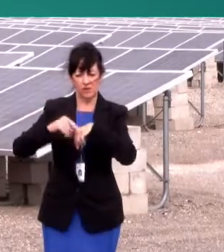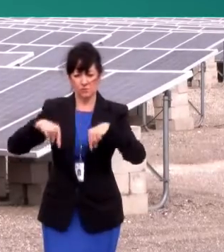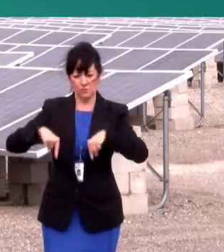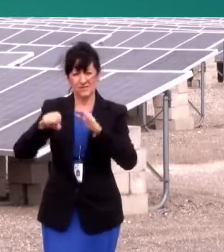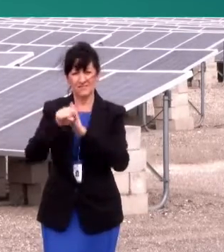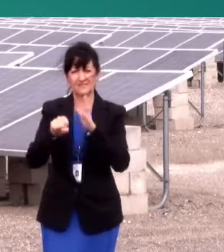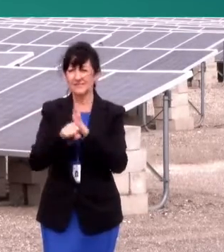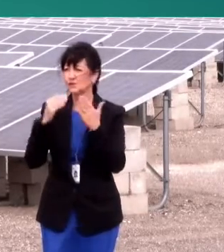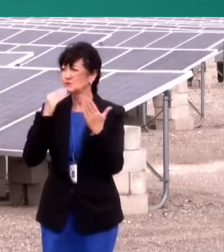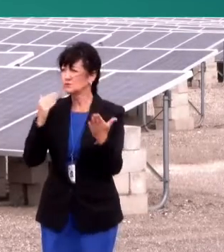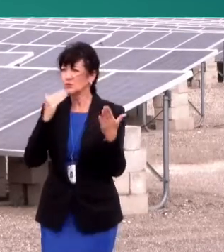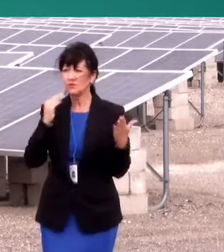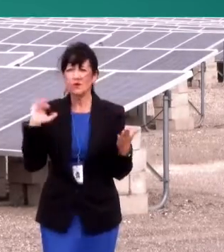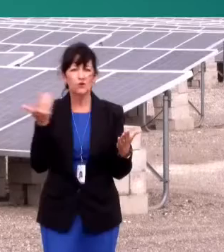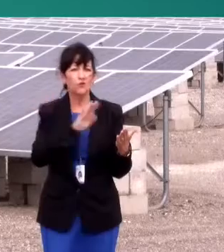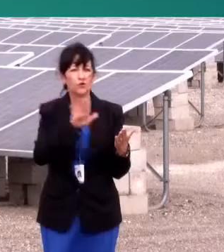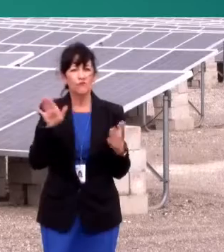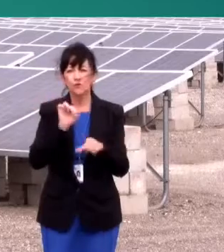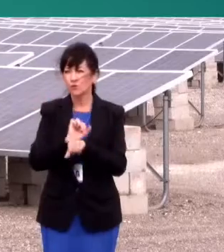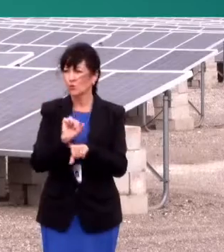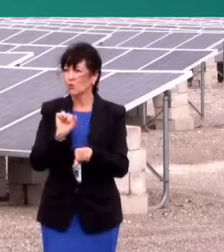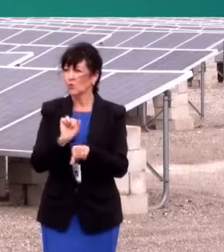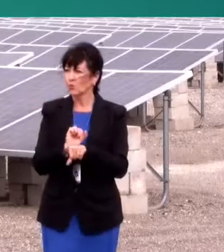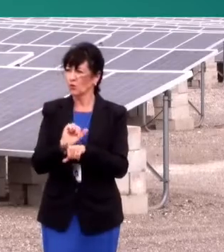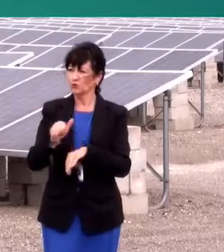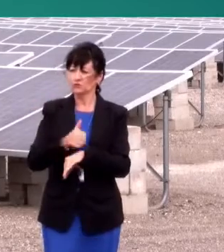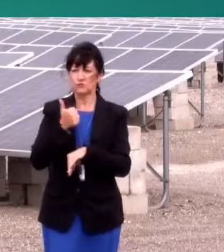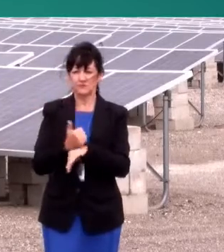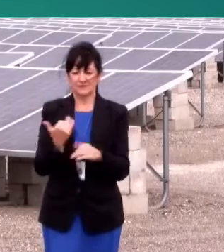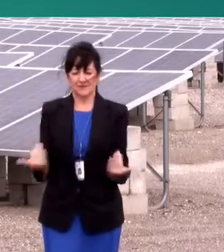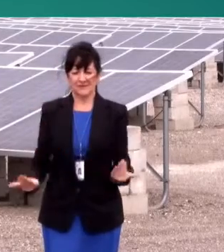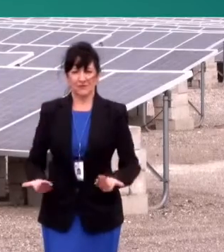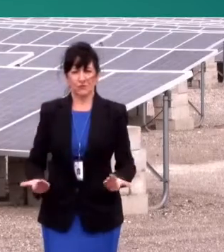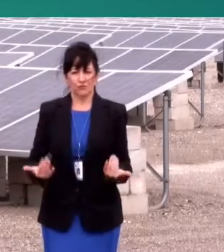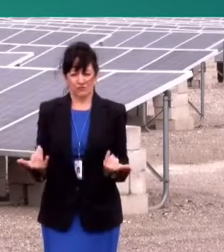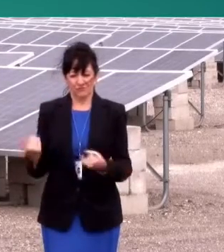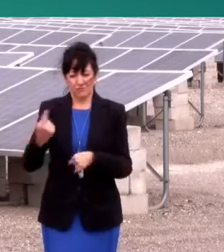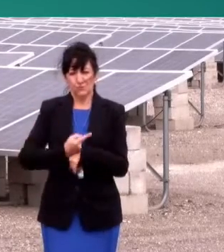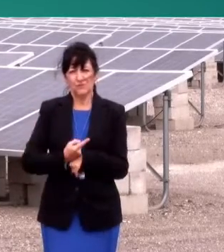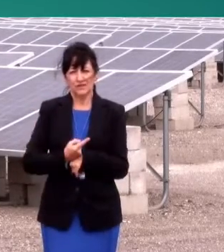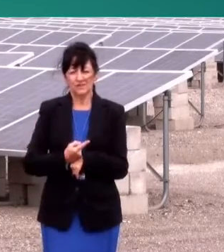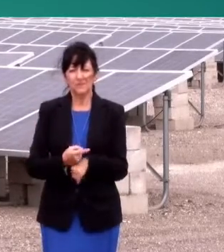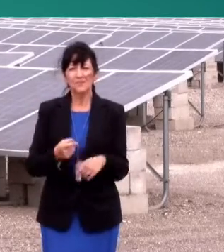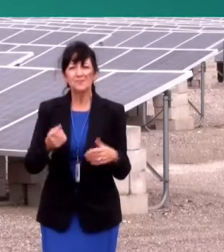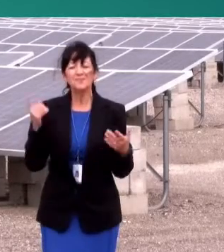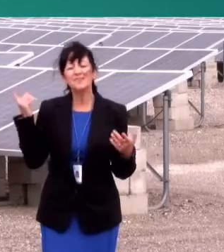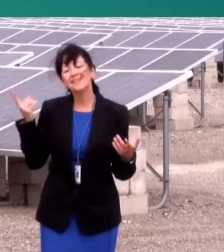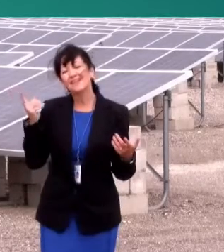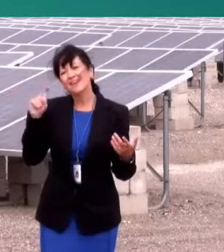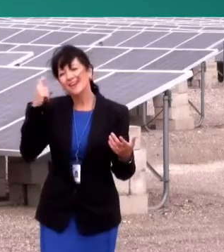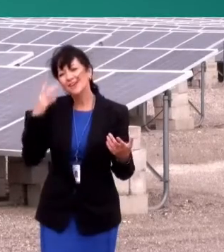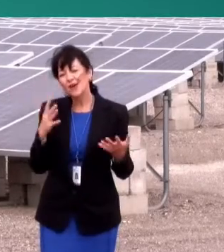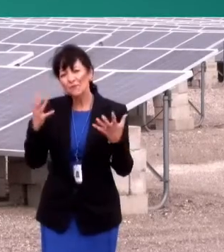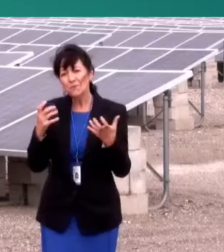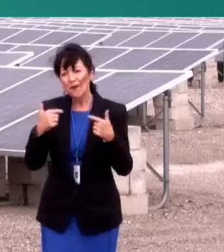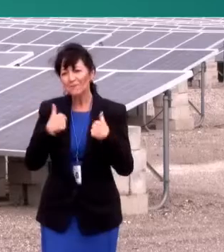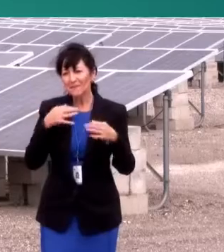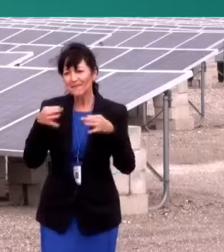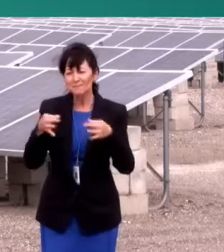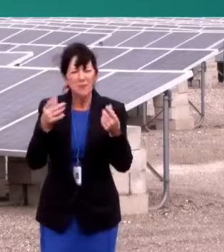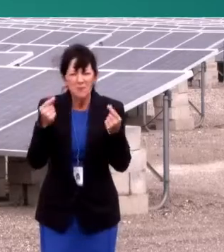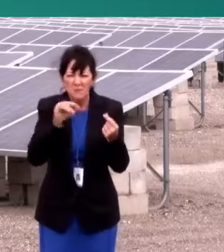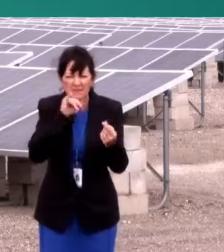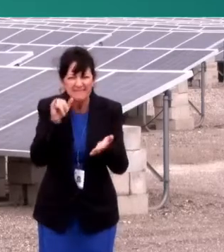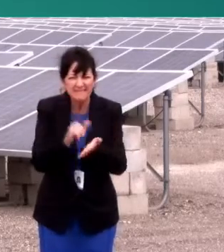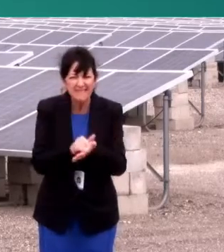today. Now, the governor's asked me to say a couple of words about exactly what is behind us here today. And I'm not the technical person on our team,